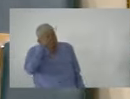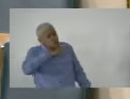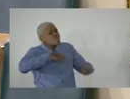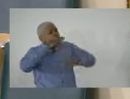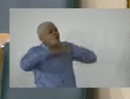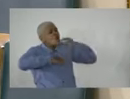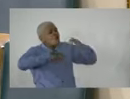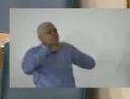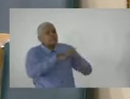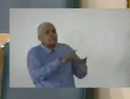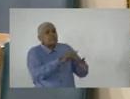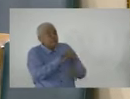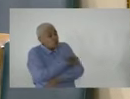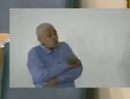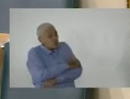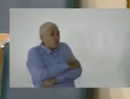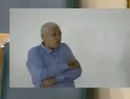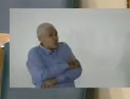understand the frustration and the upset,